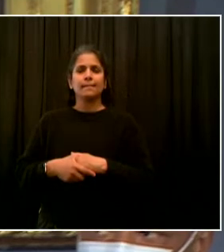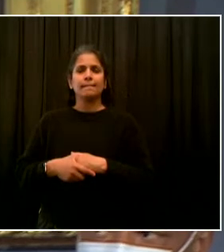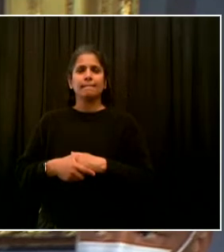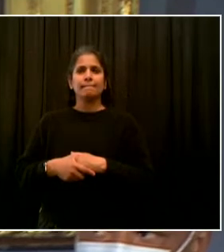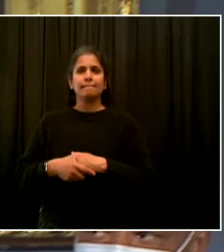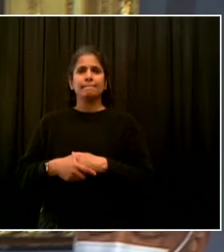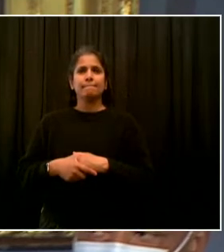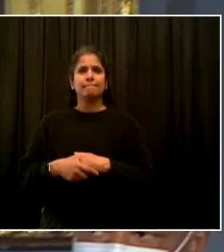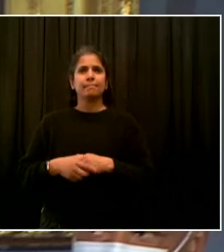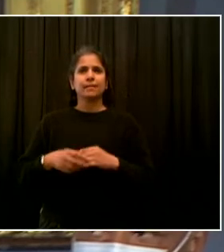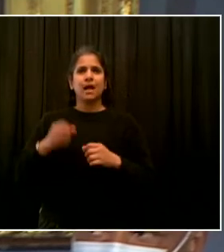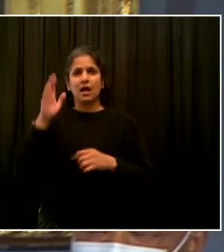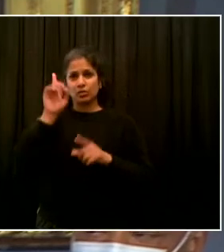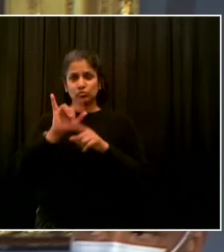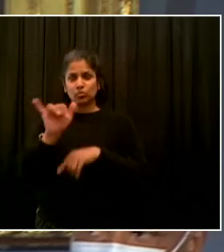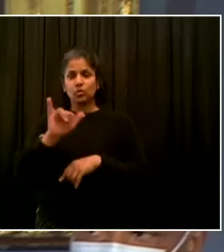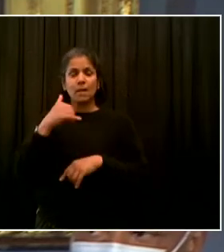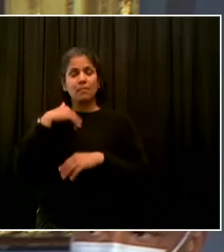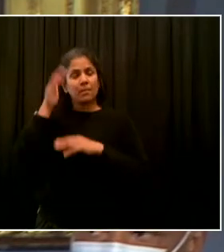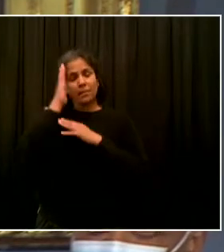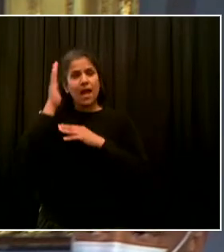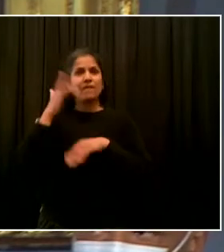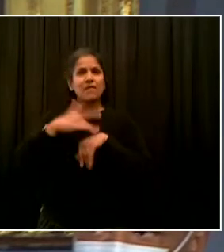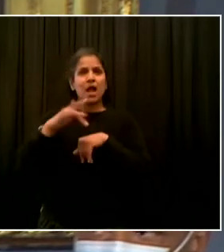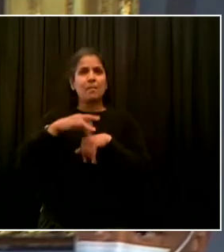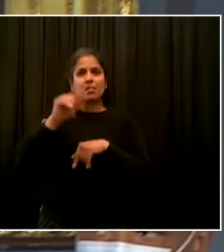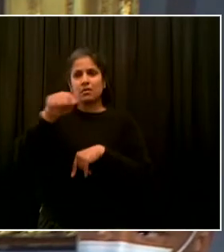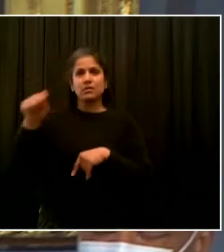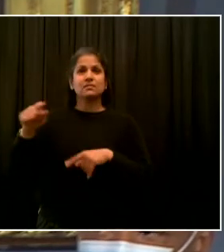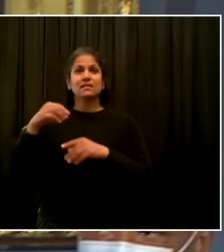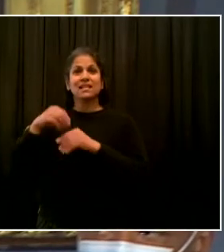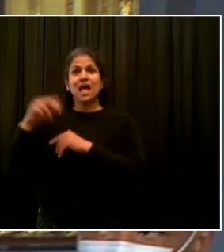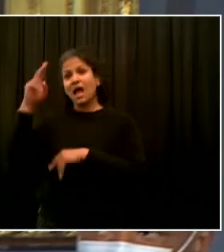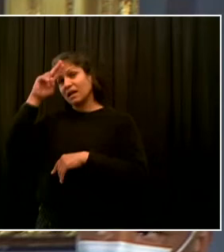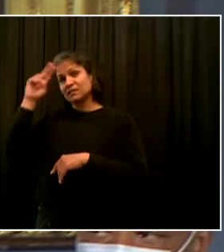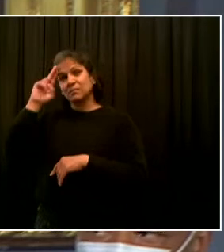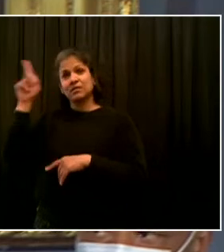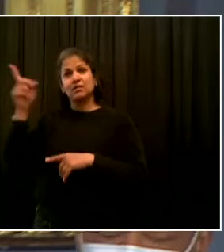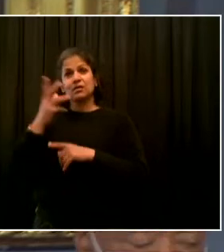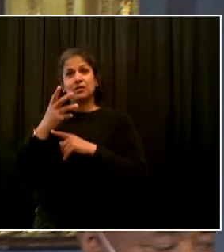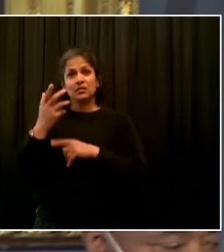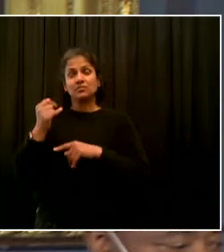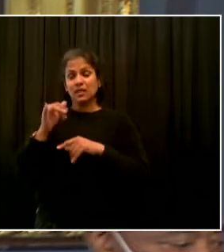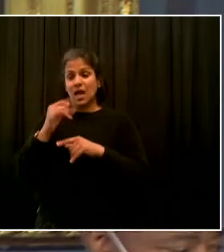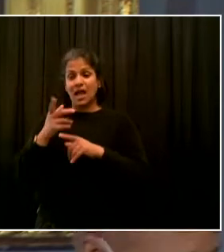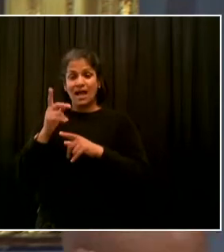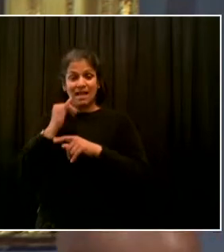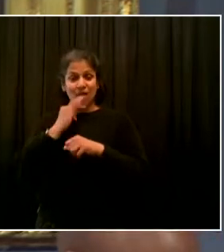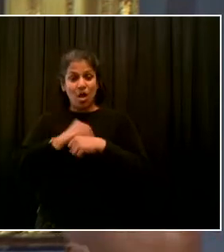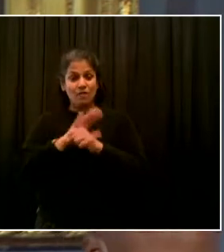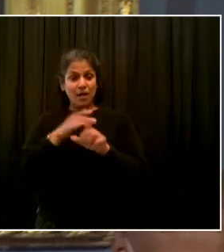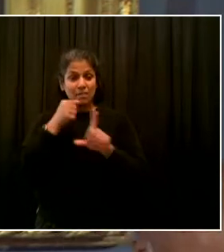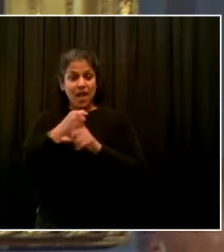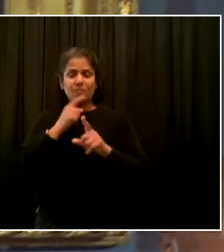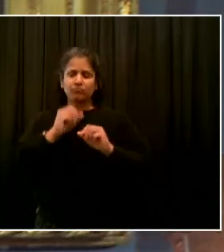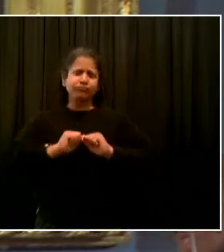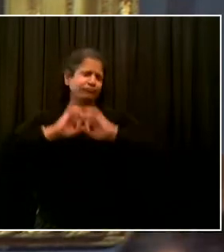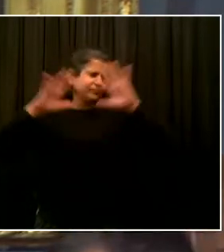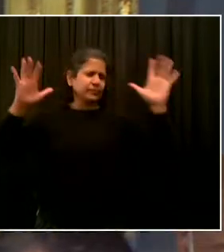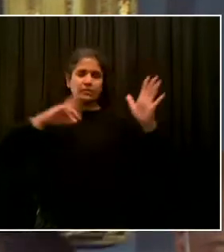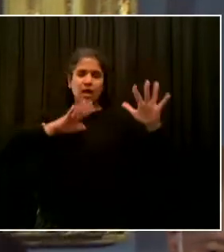lagging indicators, which usually start to rise a week to 2 weeks after case rise. But I'll let Dr. Katz speak to the H&H